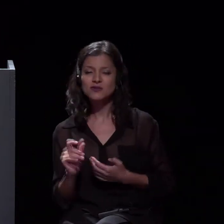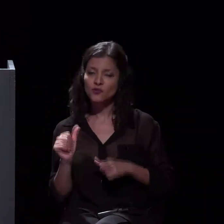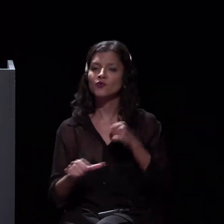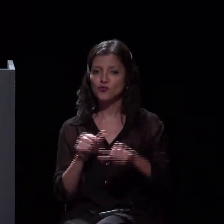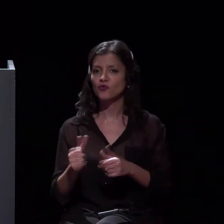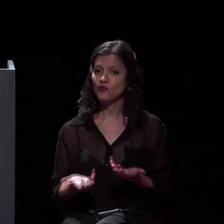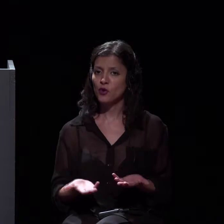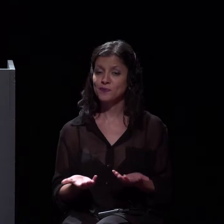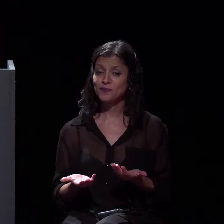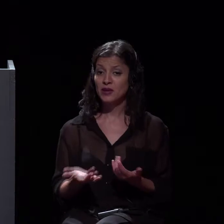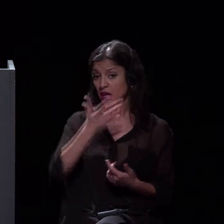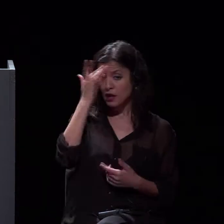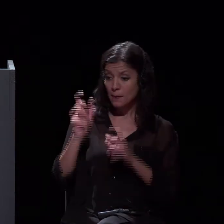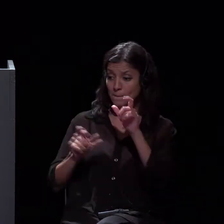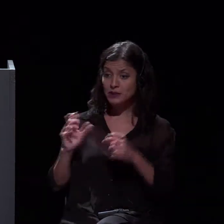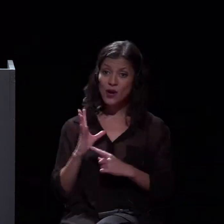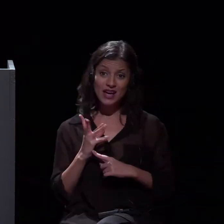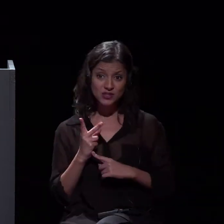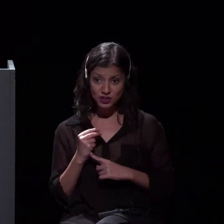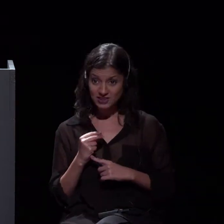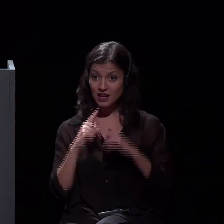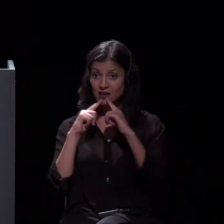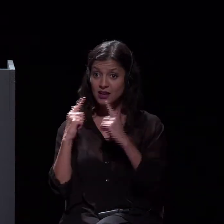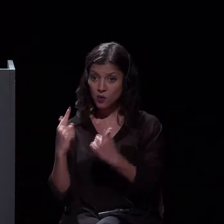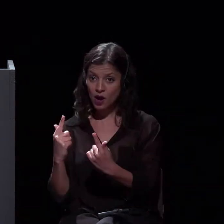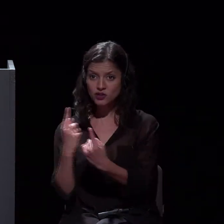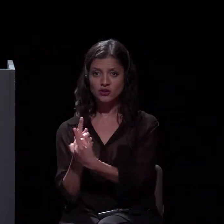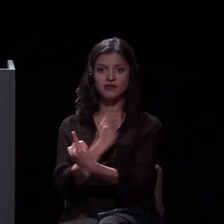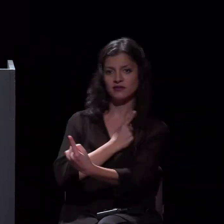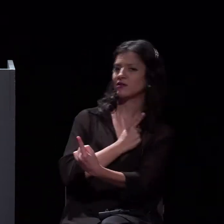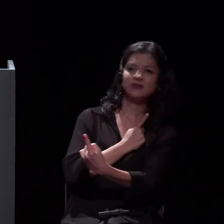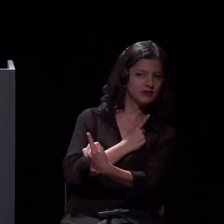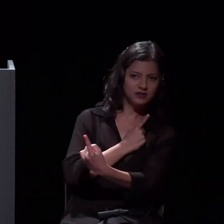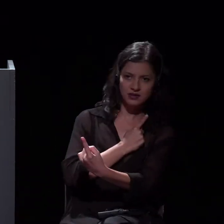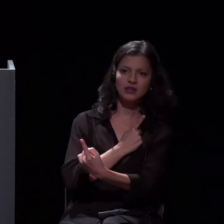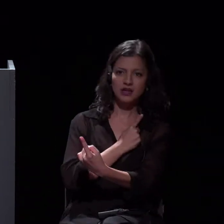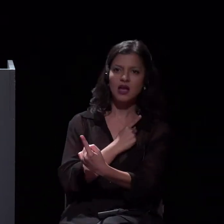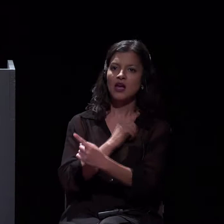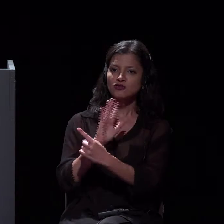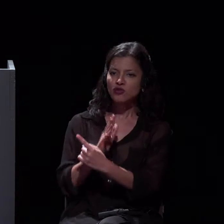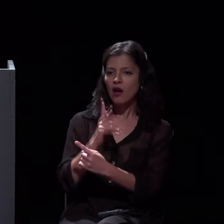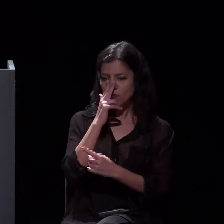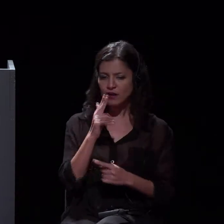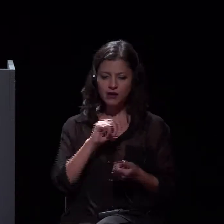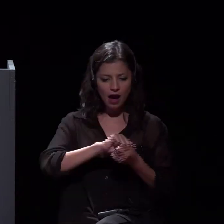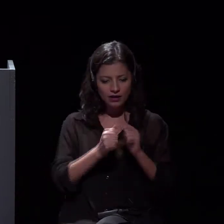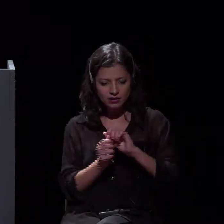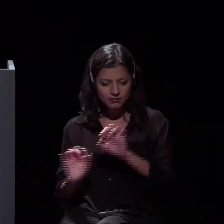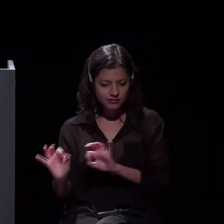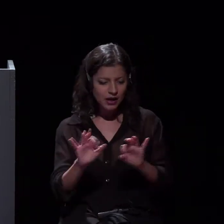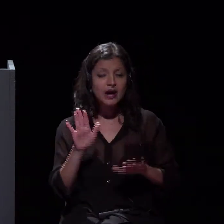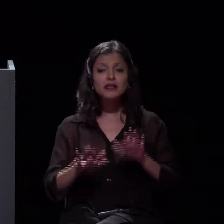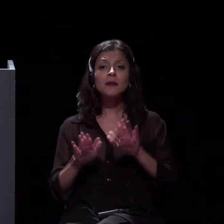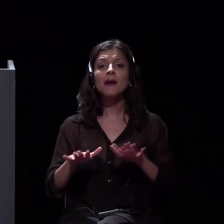language. They reconfigured it under the logic of place and changed those parameters of configuring that